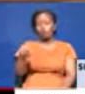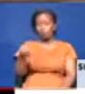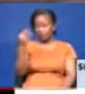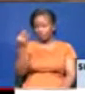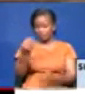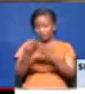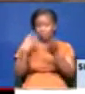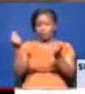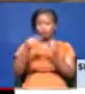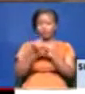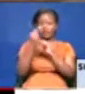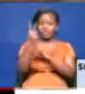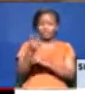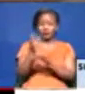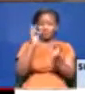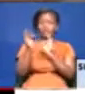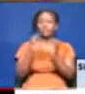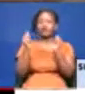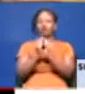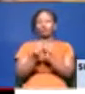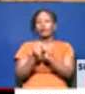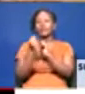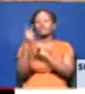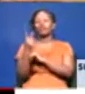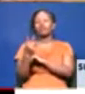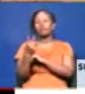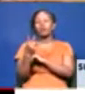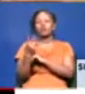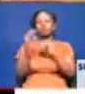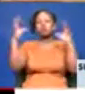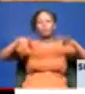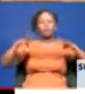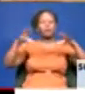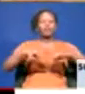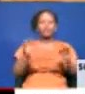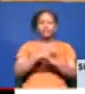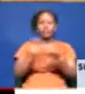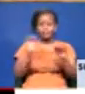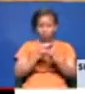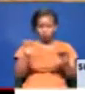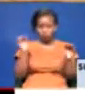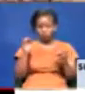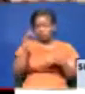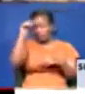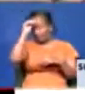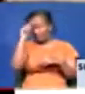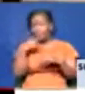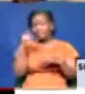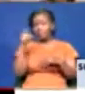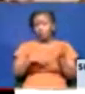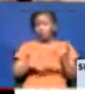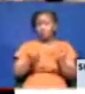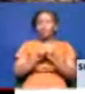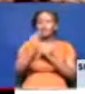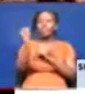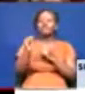the October to December short rains fail. To effectively mitigate the effects of drought, the government says 15 billion shillings is needed